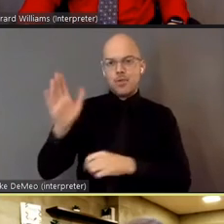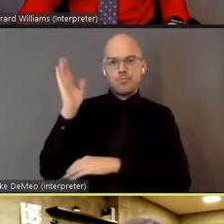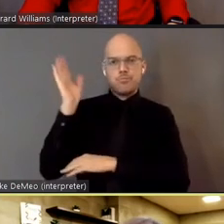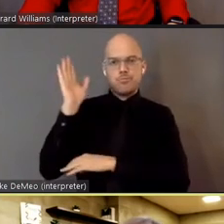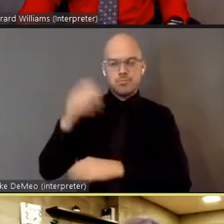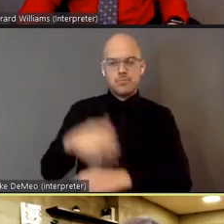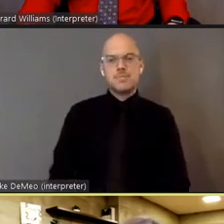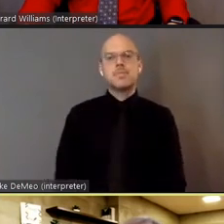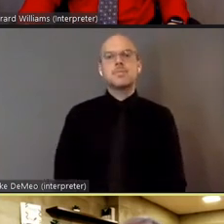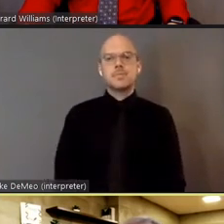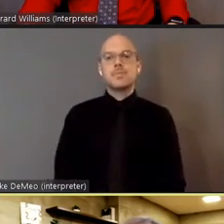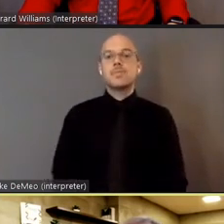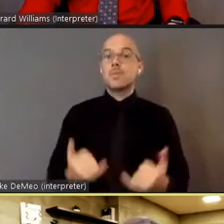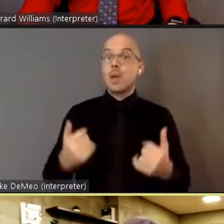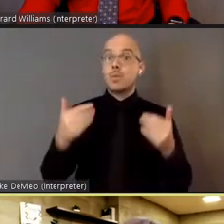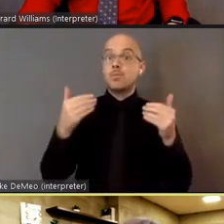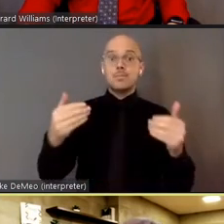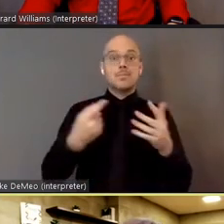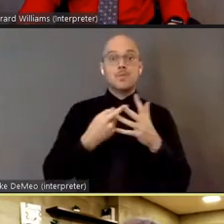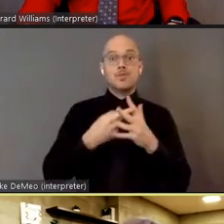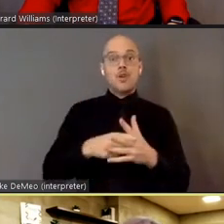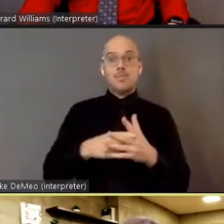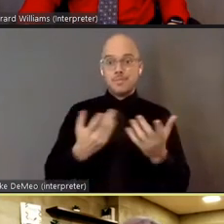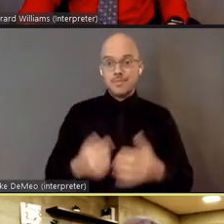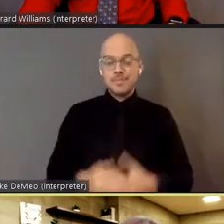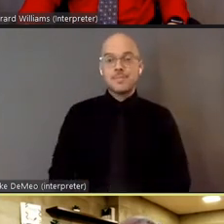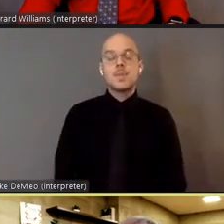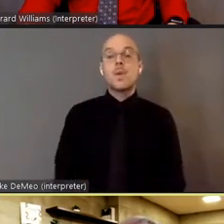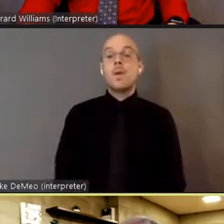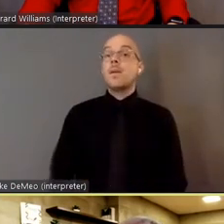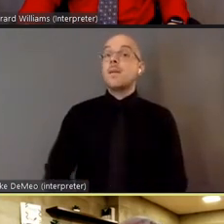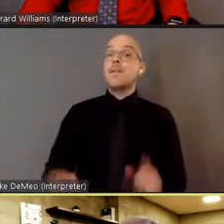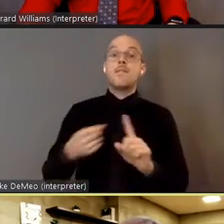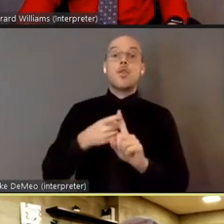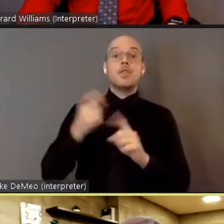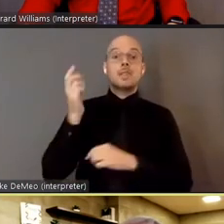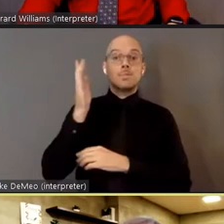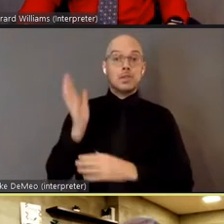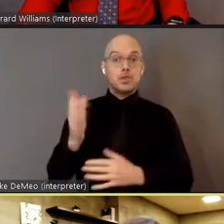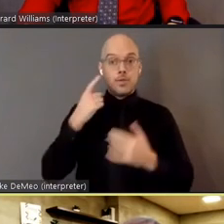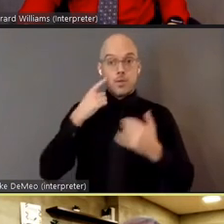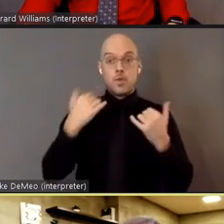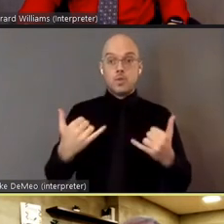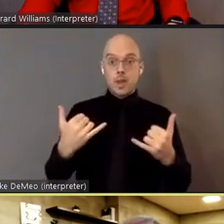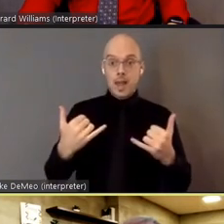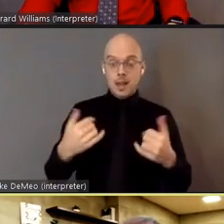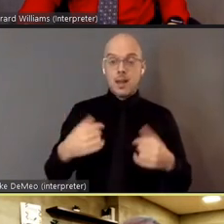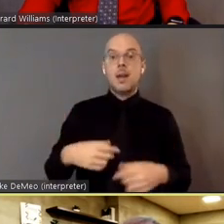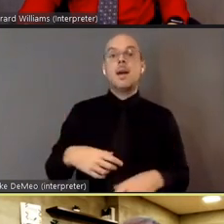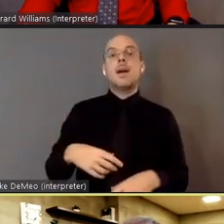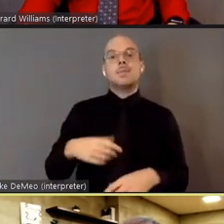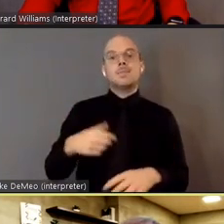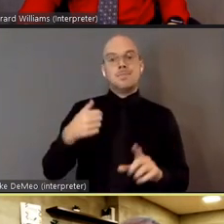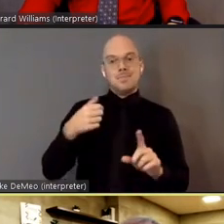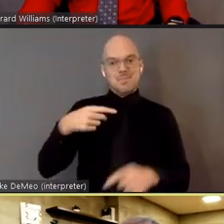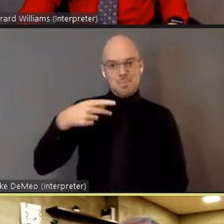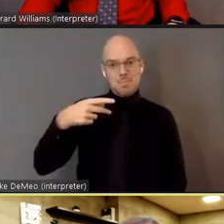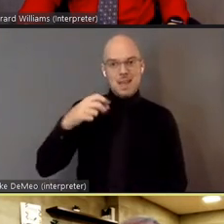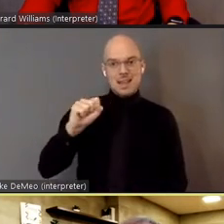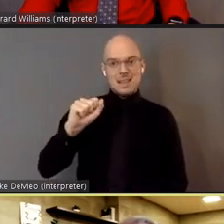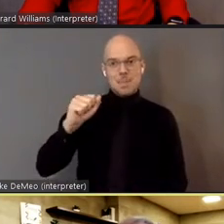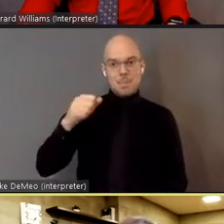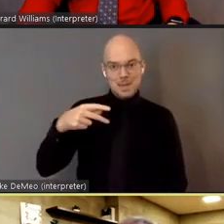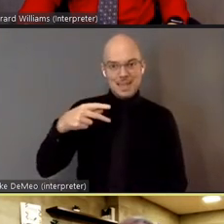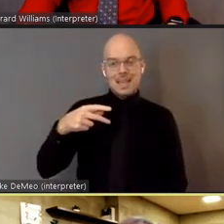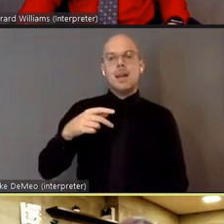So let's begin then. So the first speaker today is PSAP's Real-Time